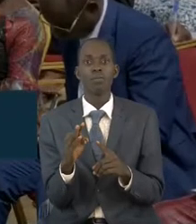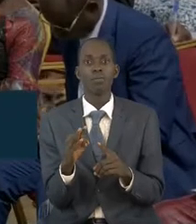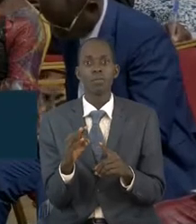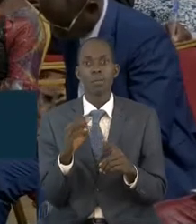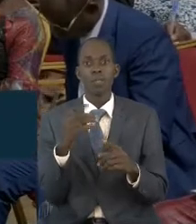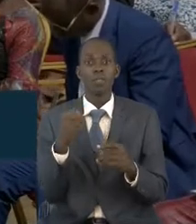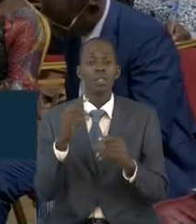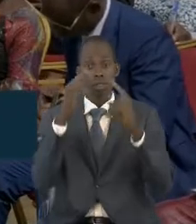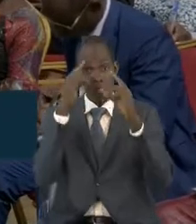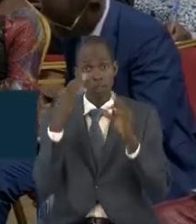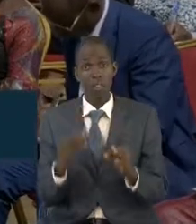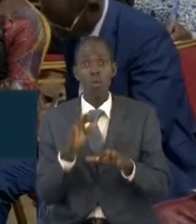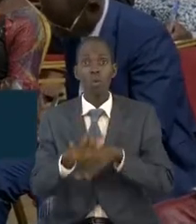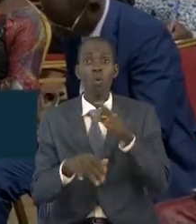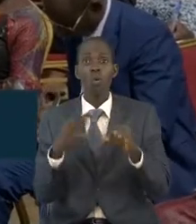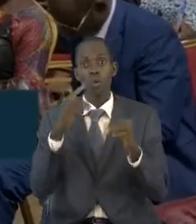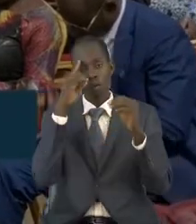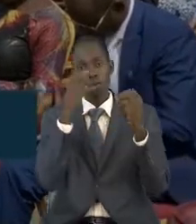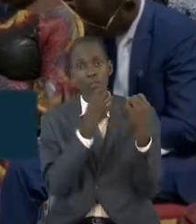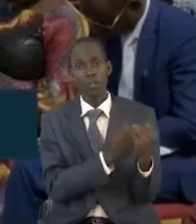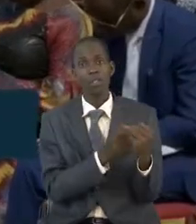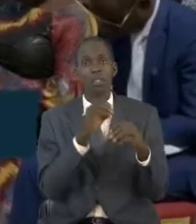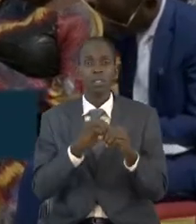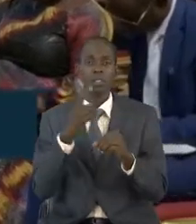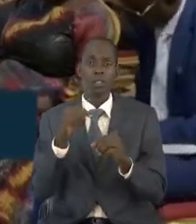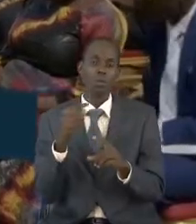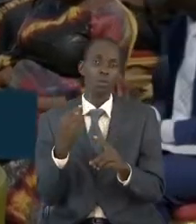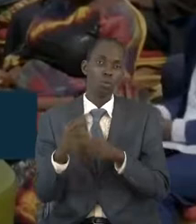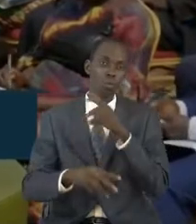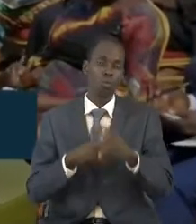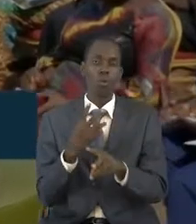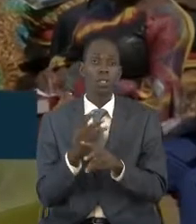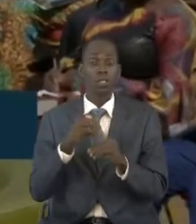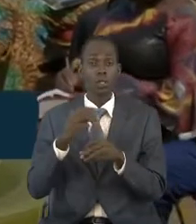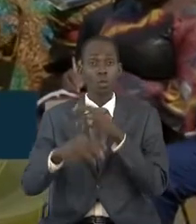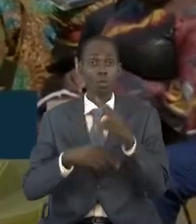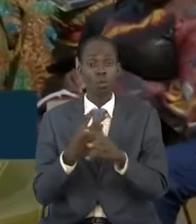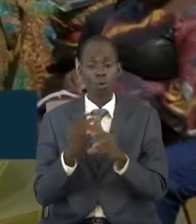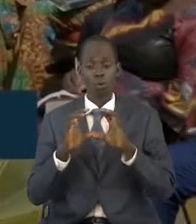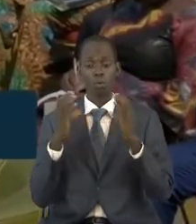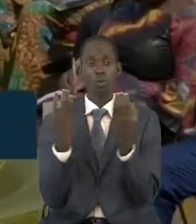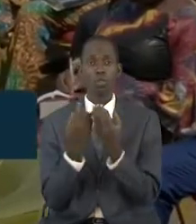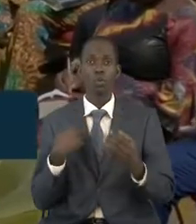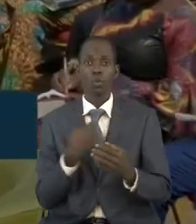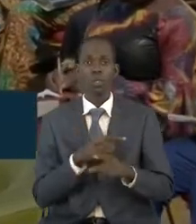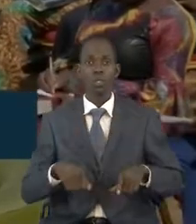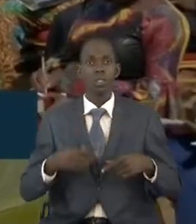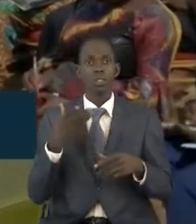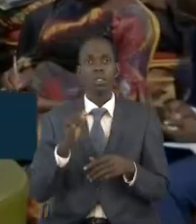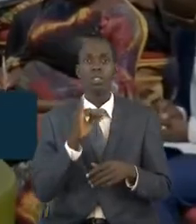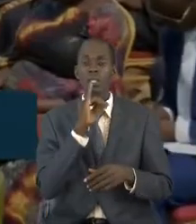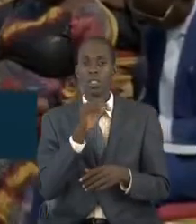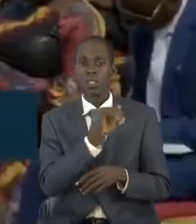the world in which we live, in the community in which we live, there is the decisive